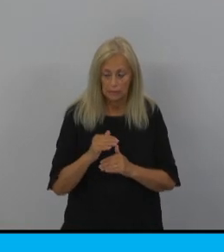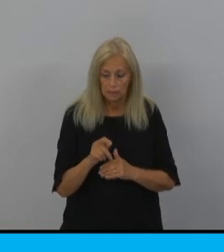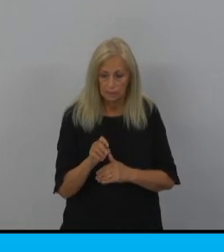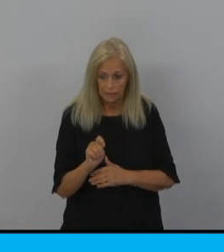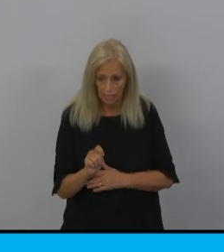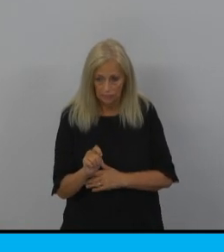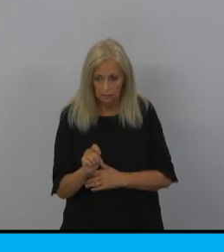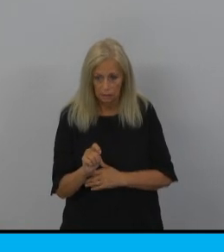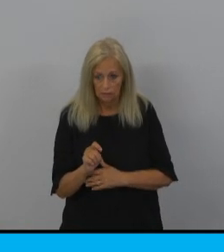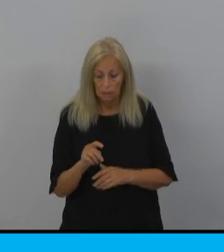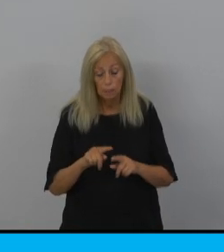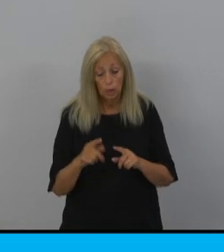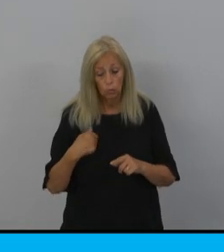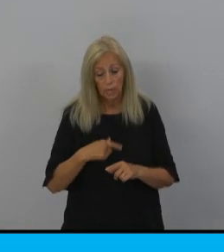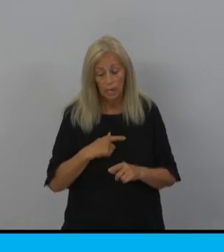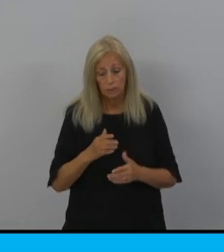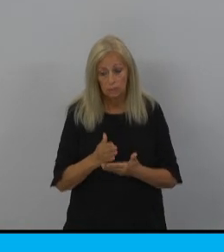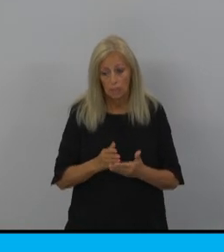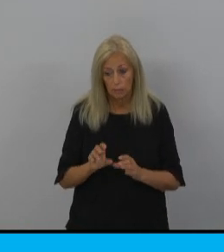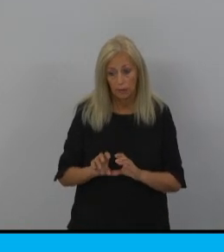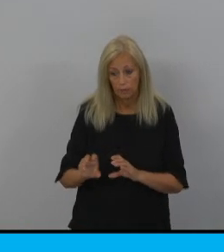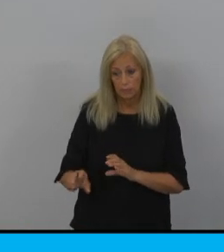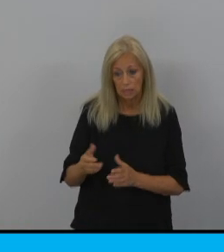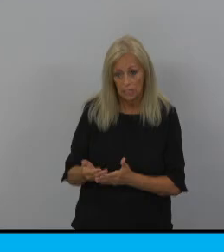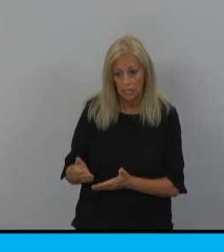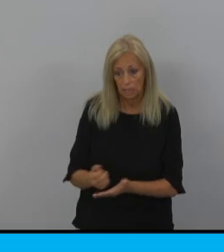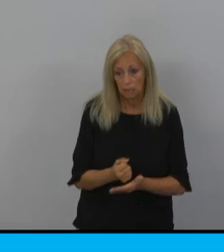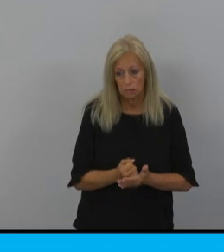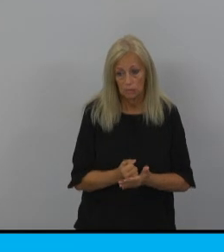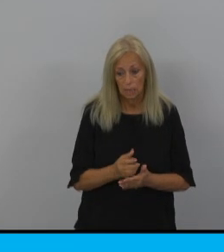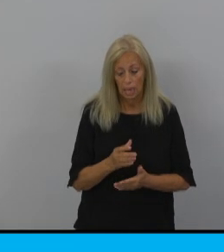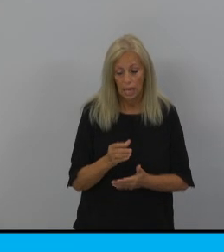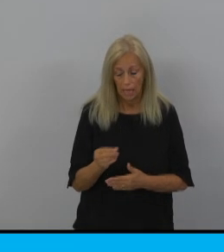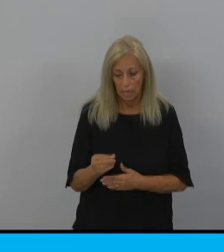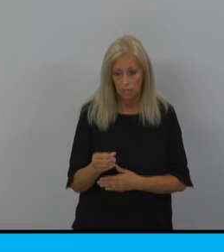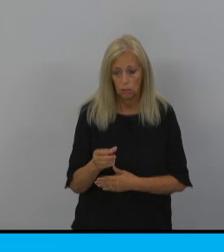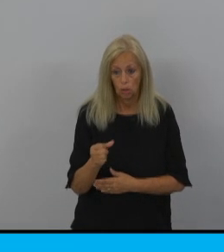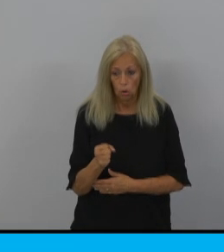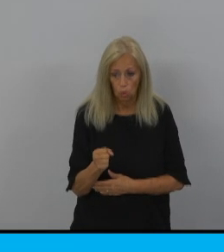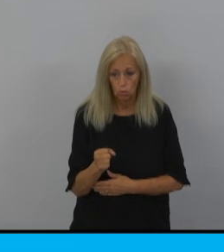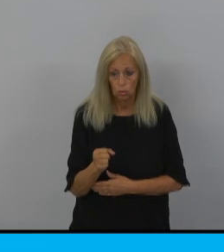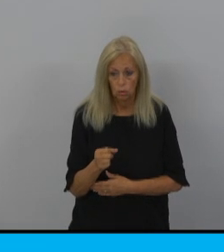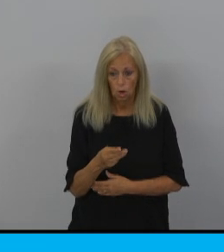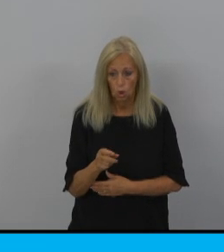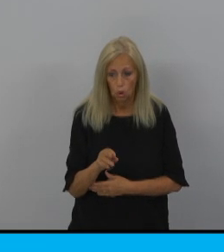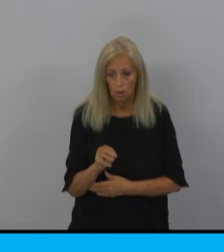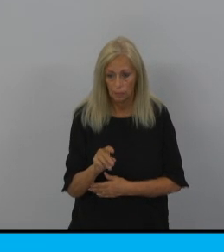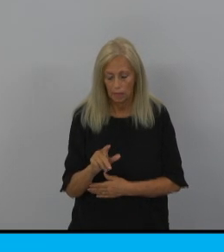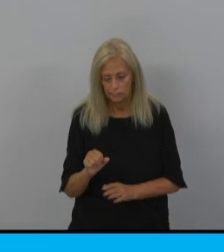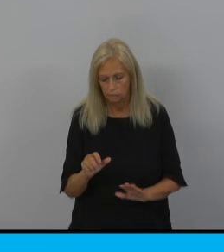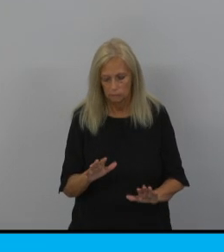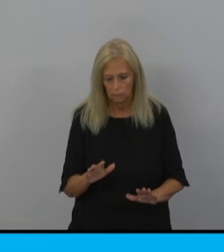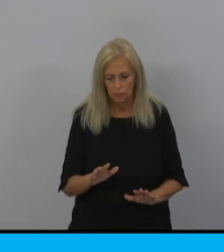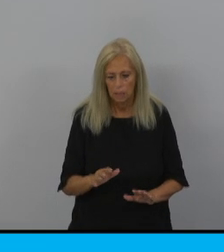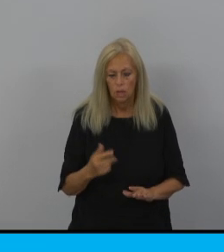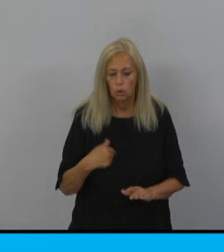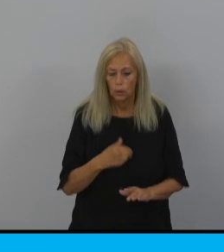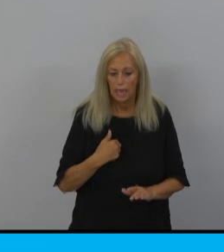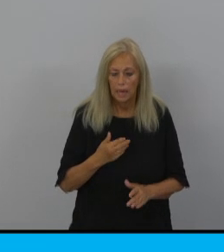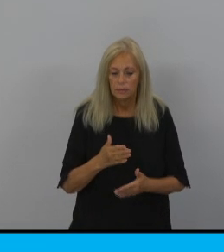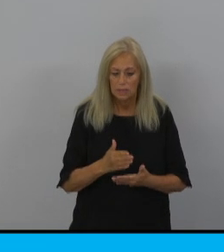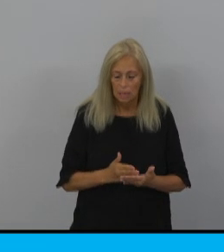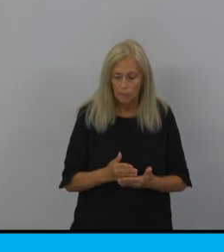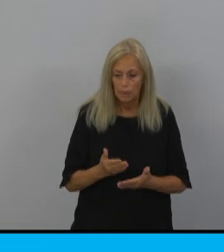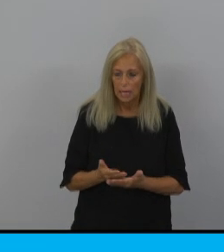have some investment income and we have some hold harmless, well, the hold harmless goes into the calculation, but because we have some